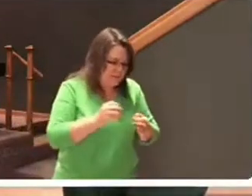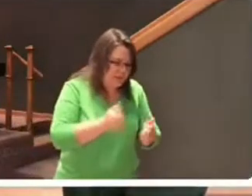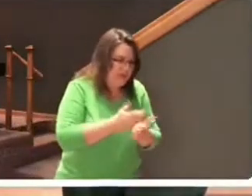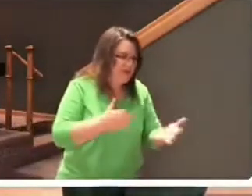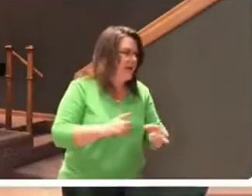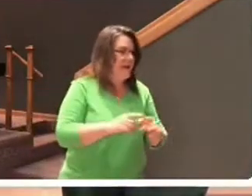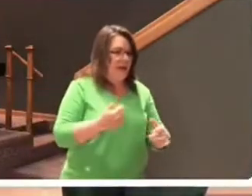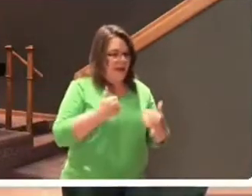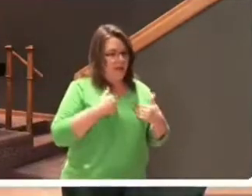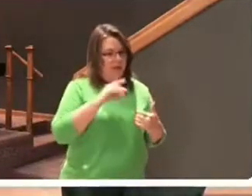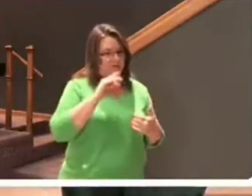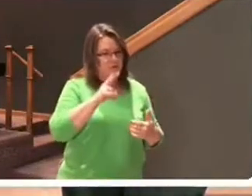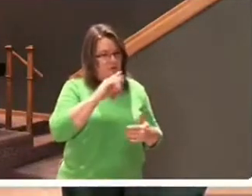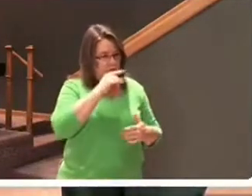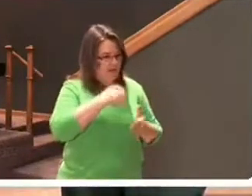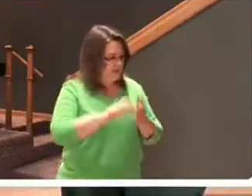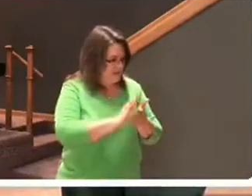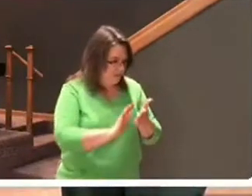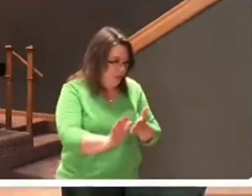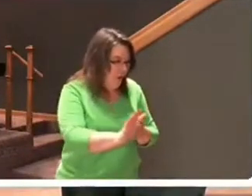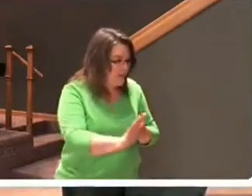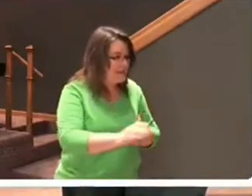And we have two kids in college.